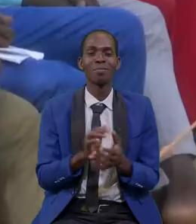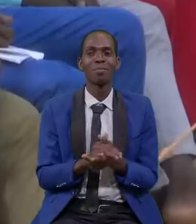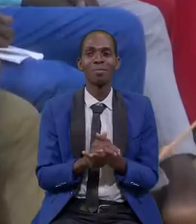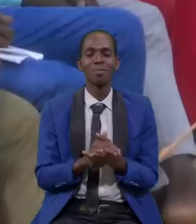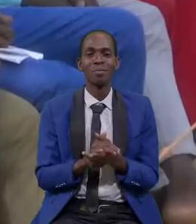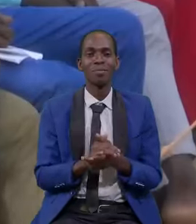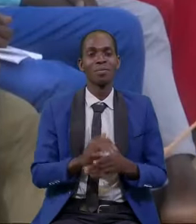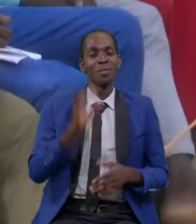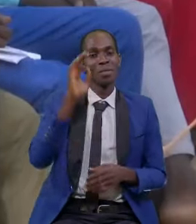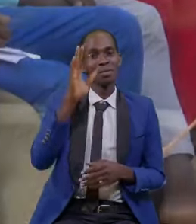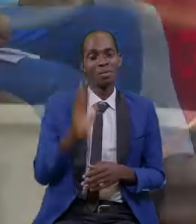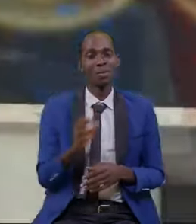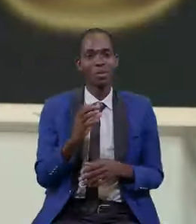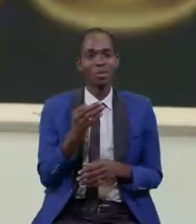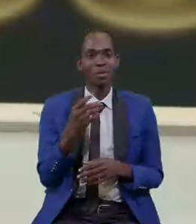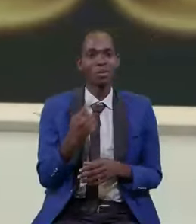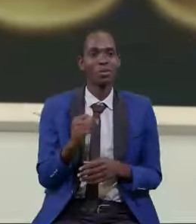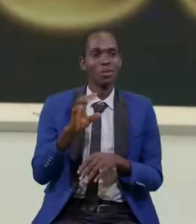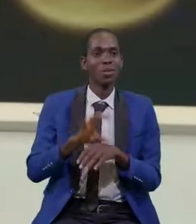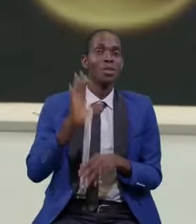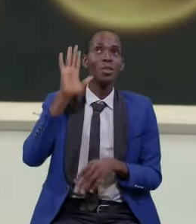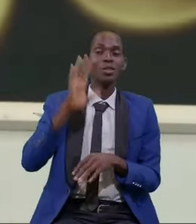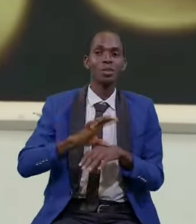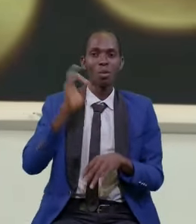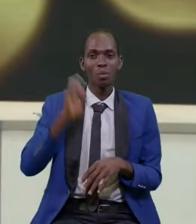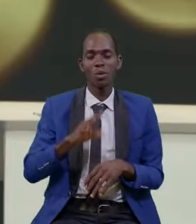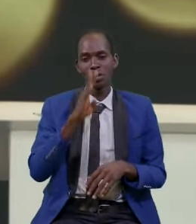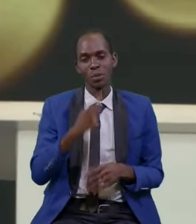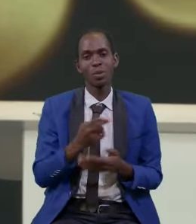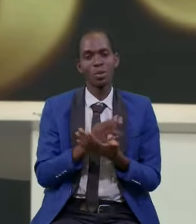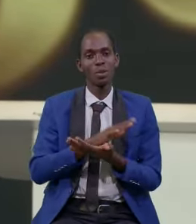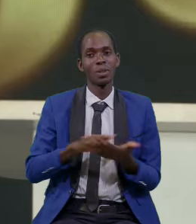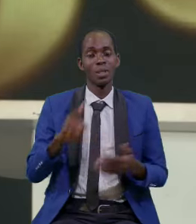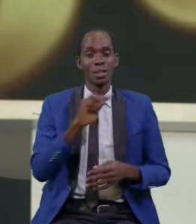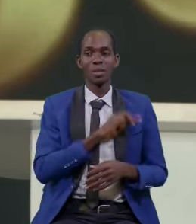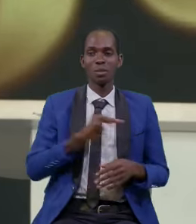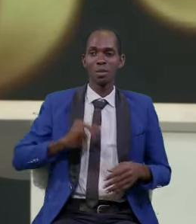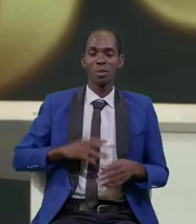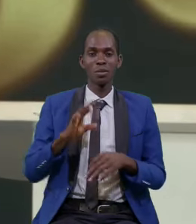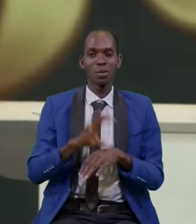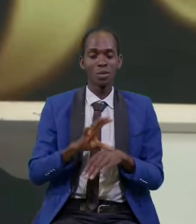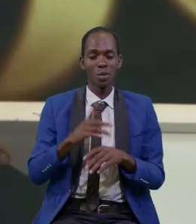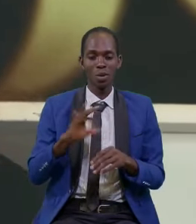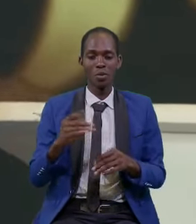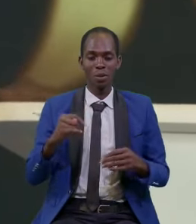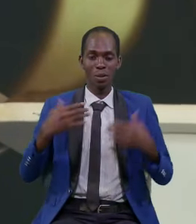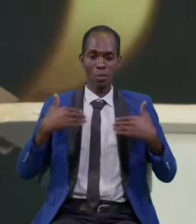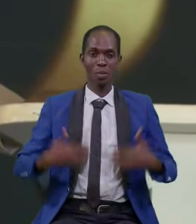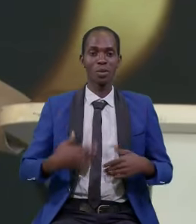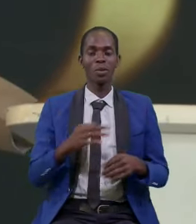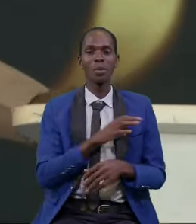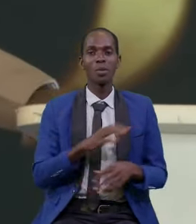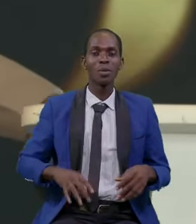his church, will be holy. The members of his church, of the body of Christ, will be